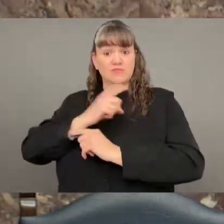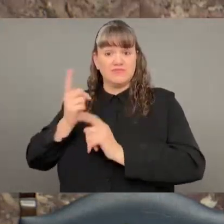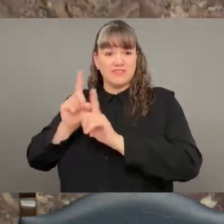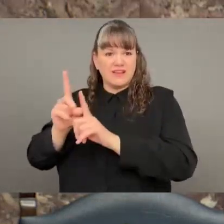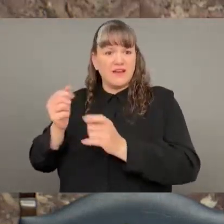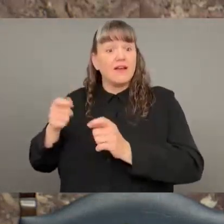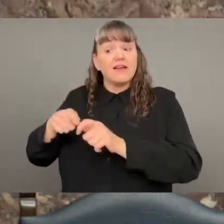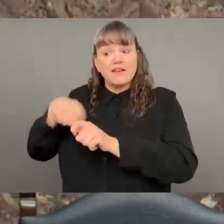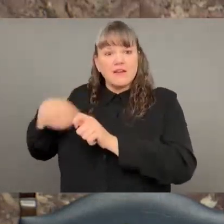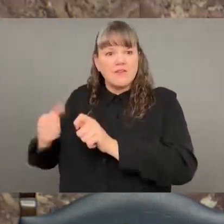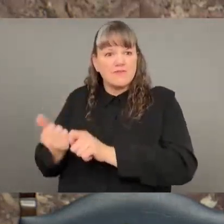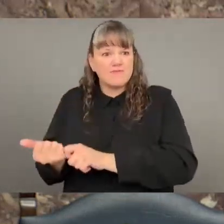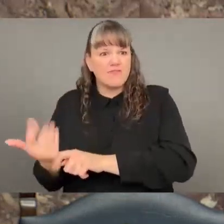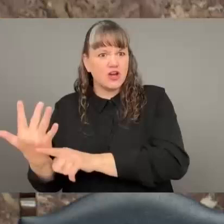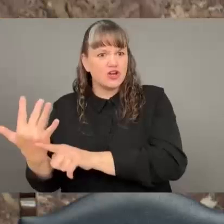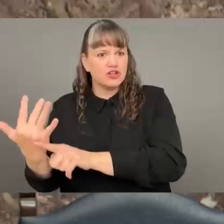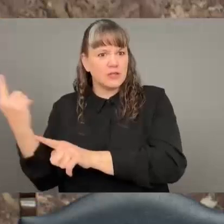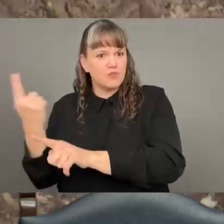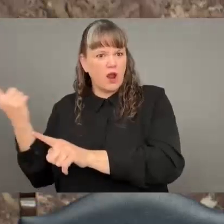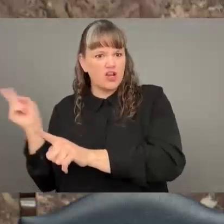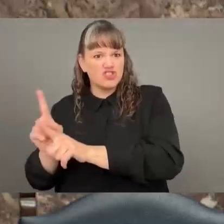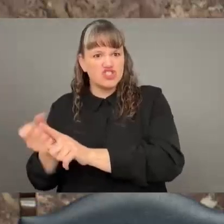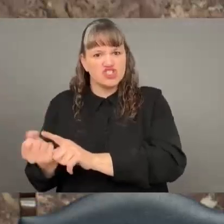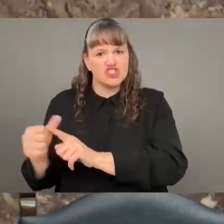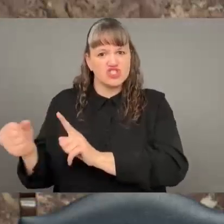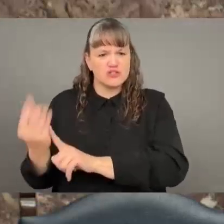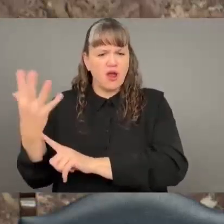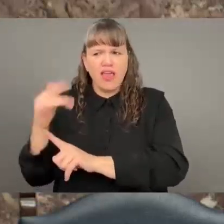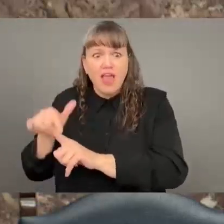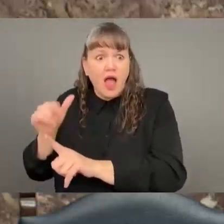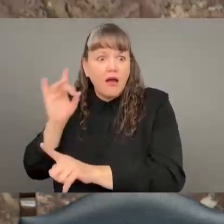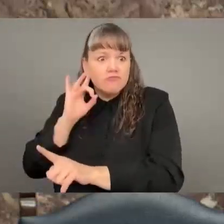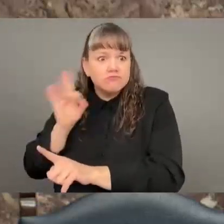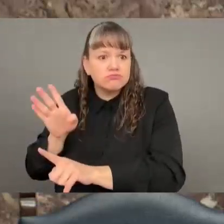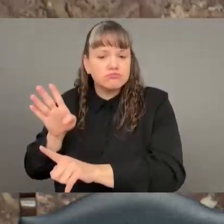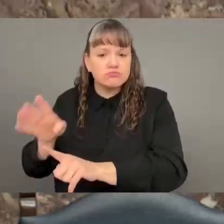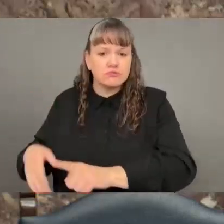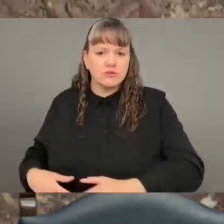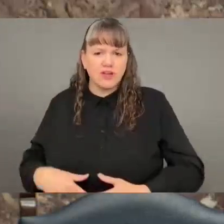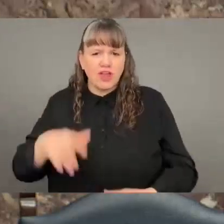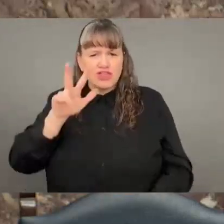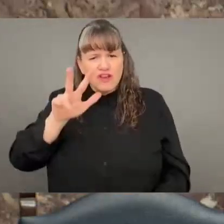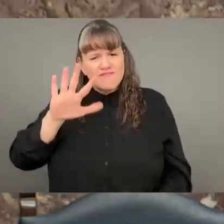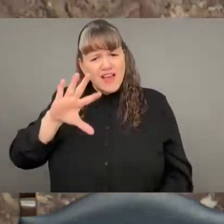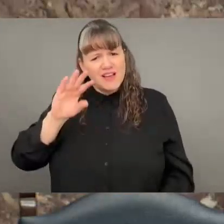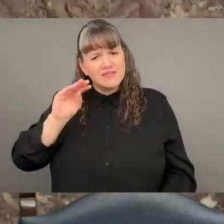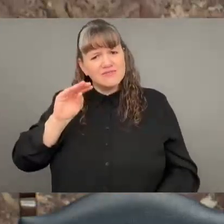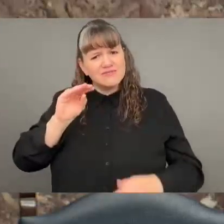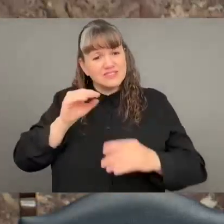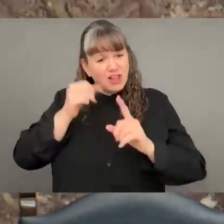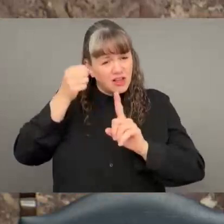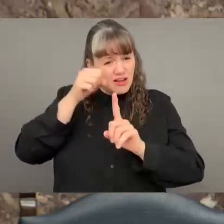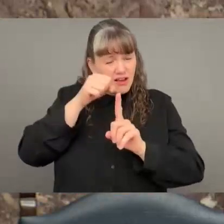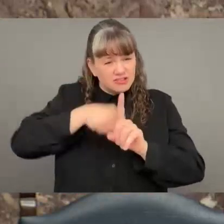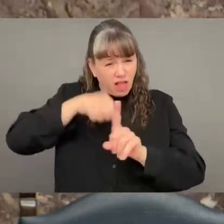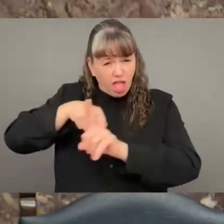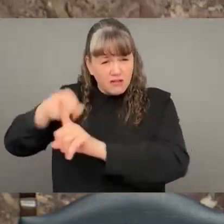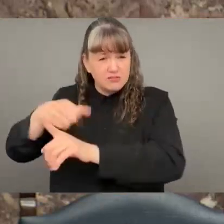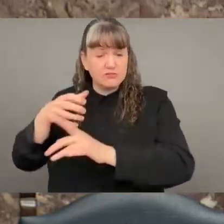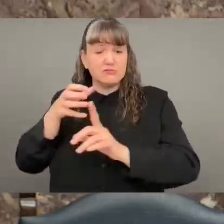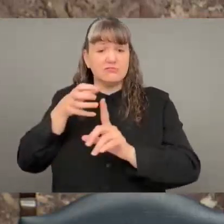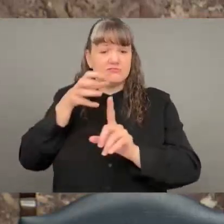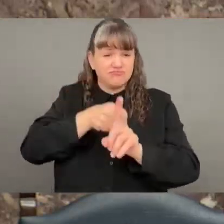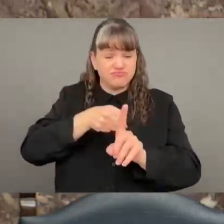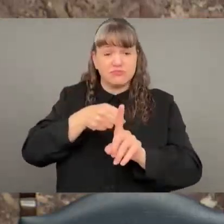3 months, and instead of standing with police, this Premier funds pro-drug, anti-police groups